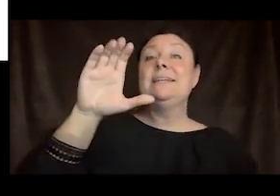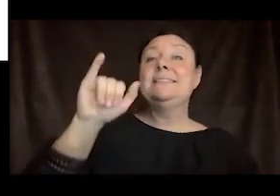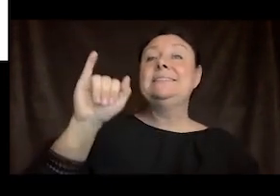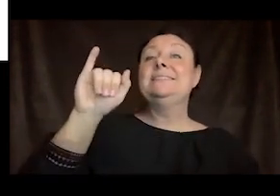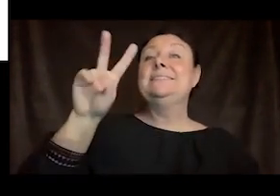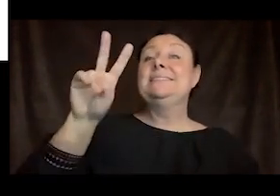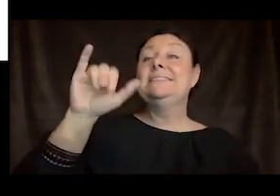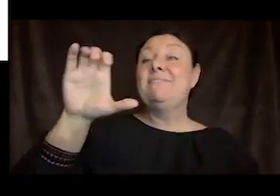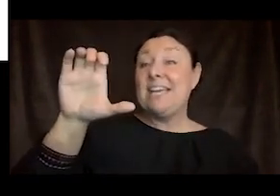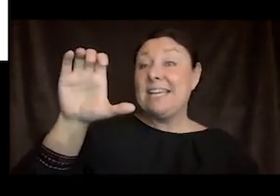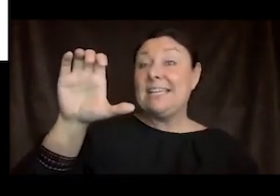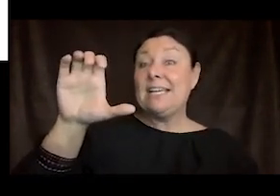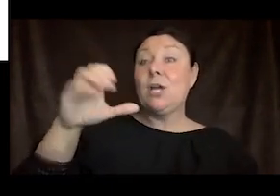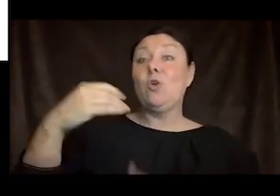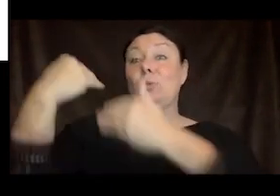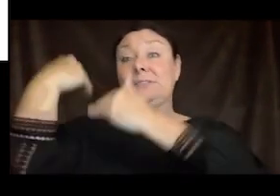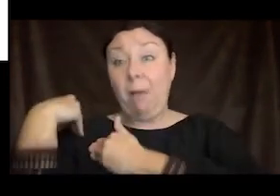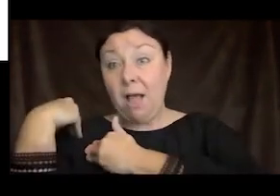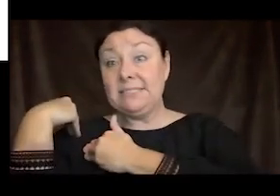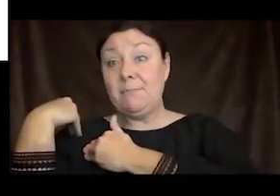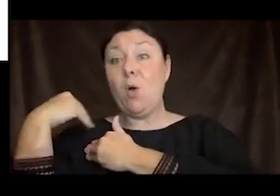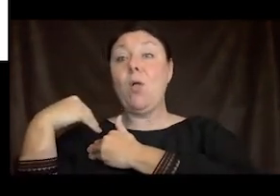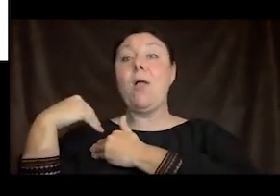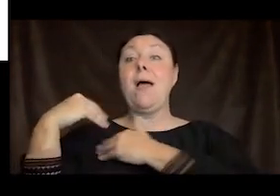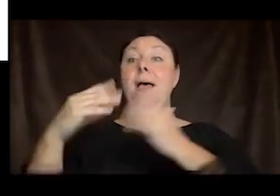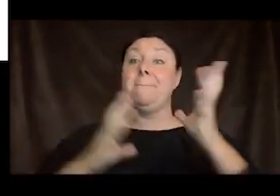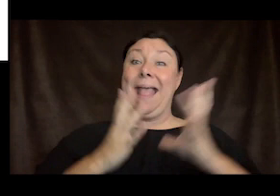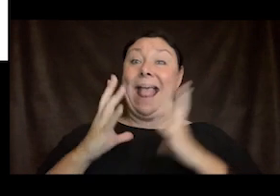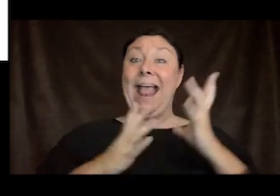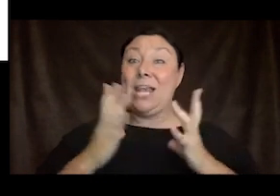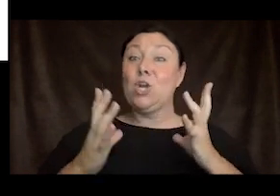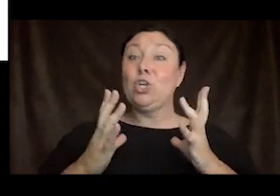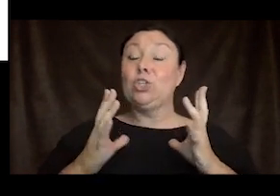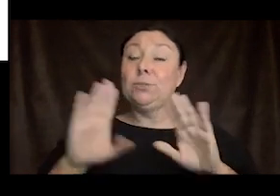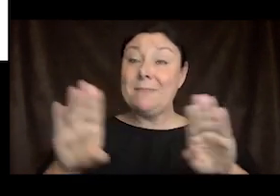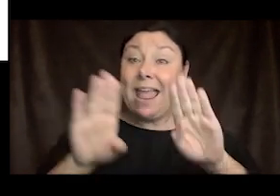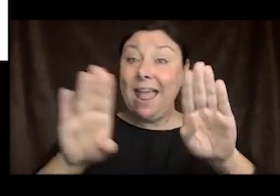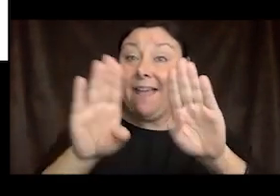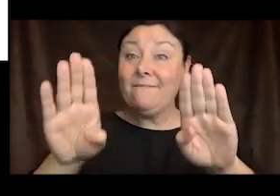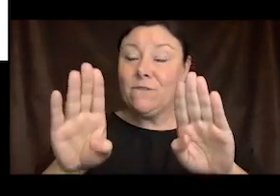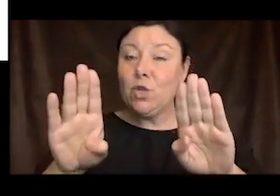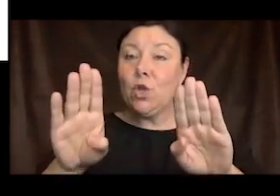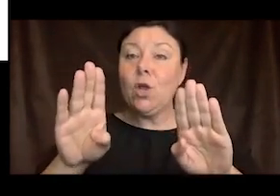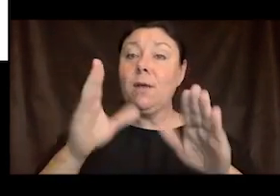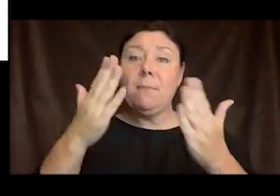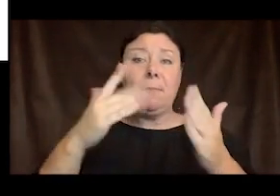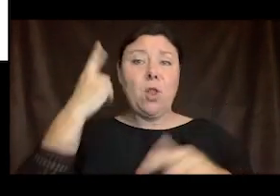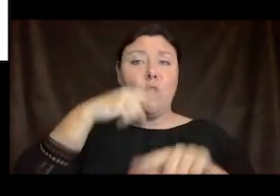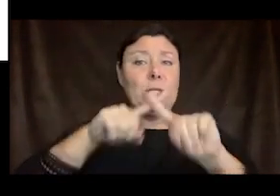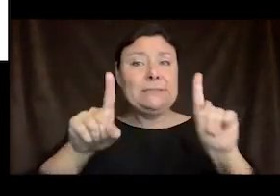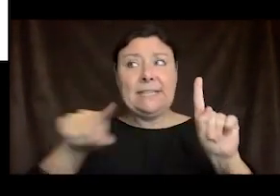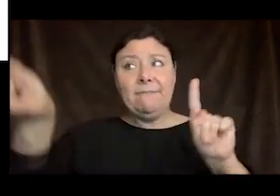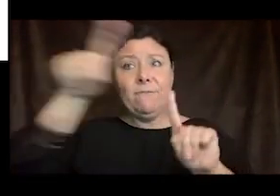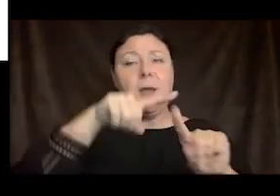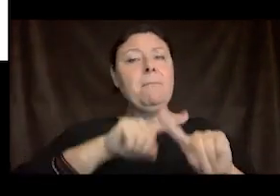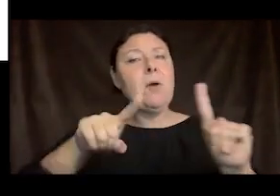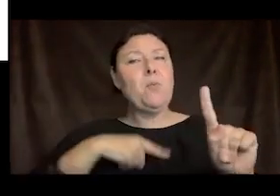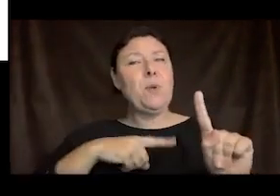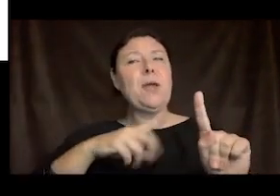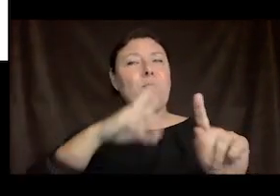responsible manners may look different, but we can respect each other even if it means we agree to